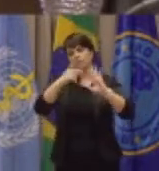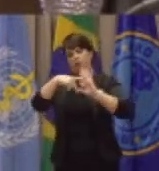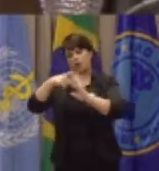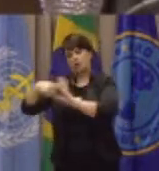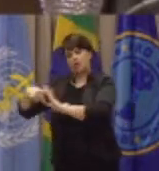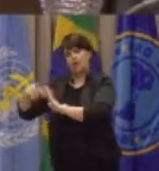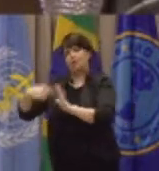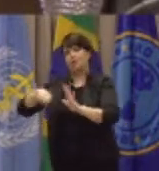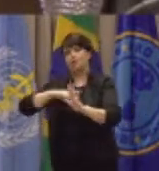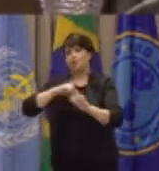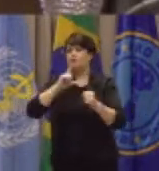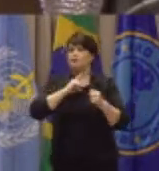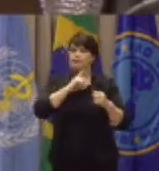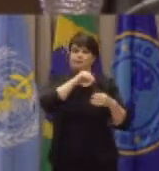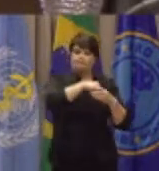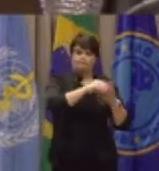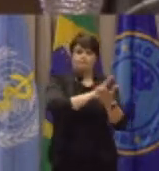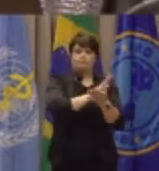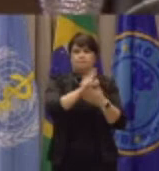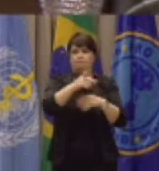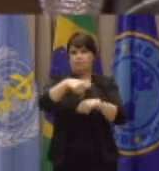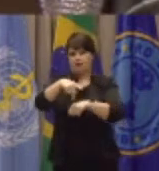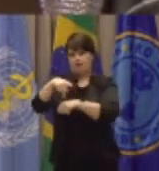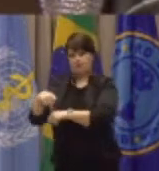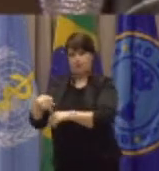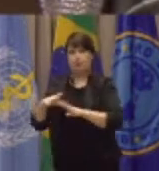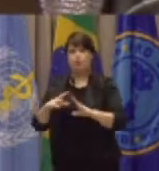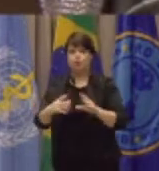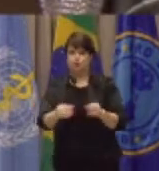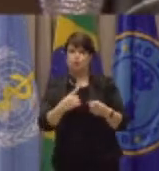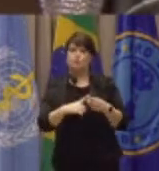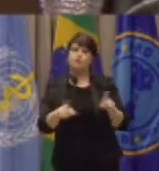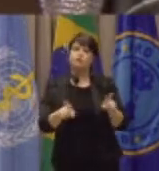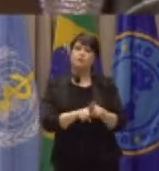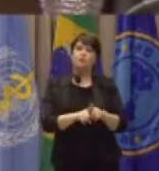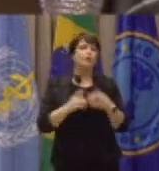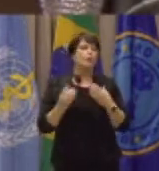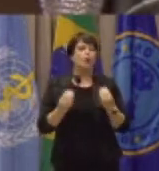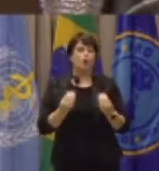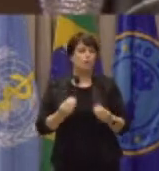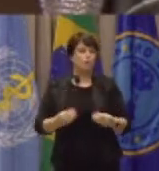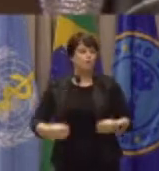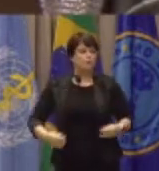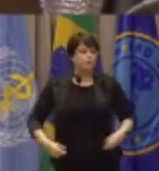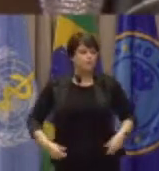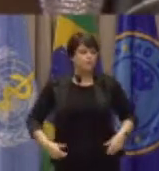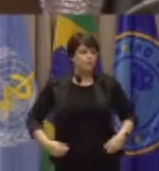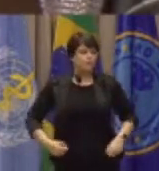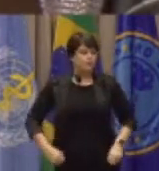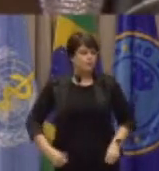have a potential to do that. The project that we did in every country,